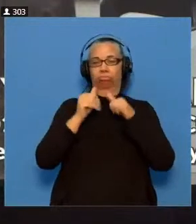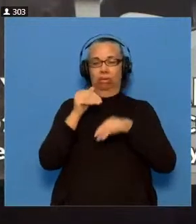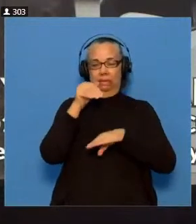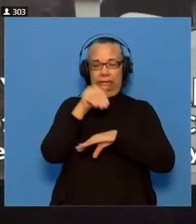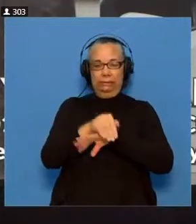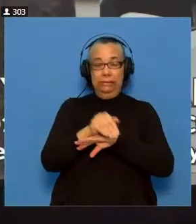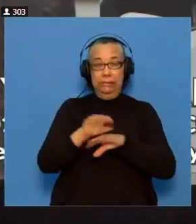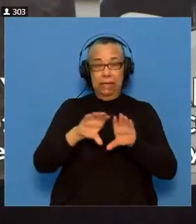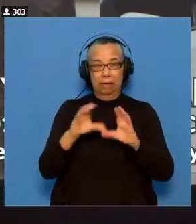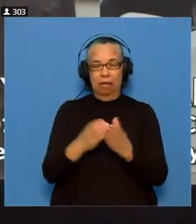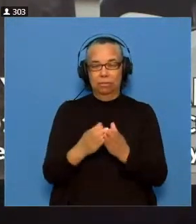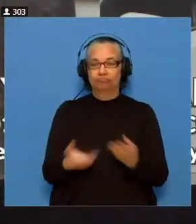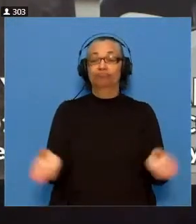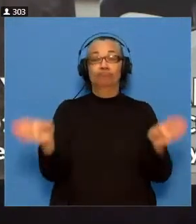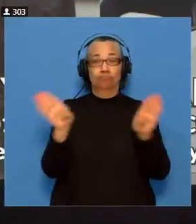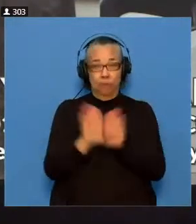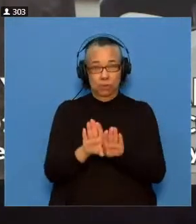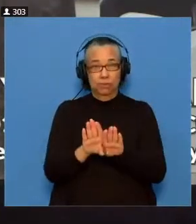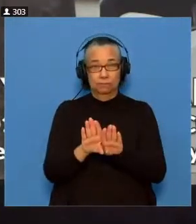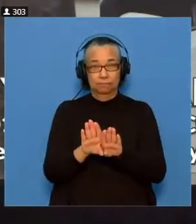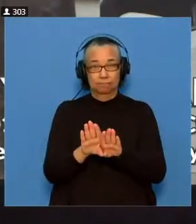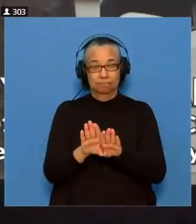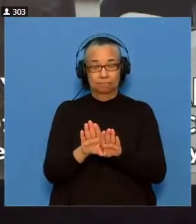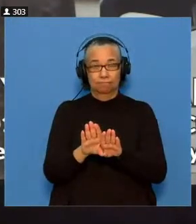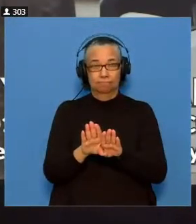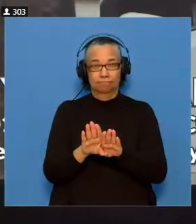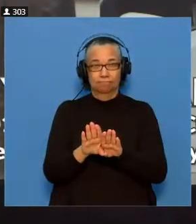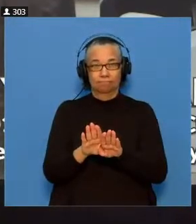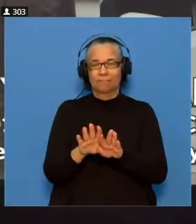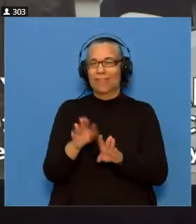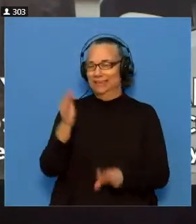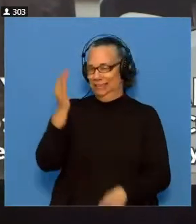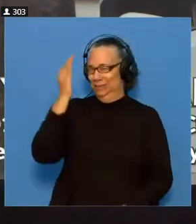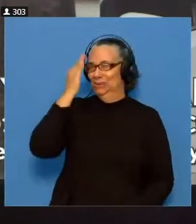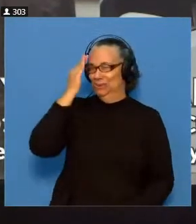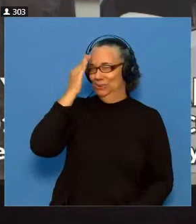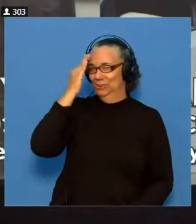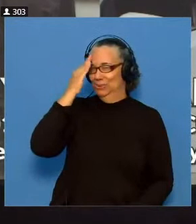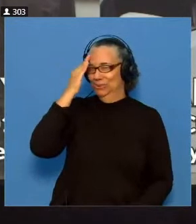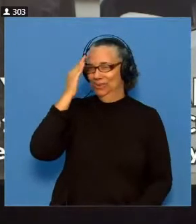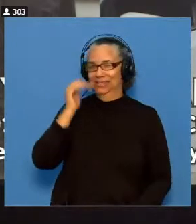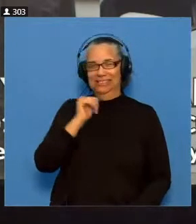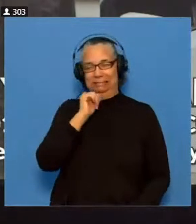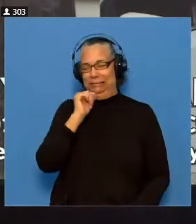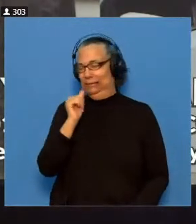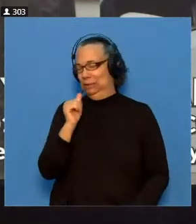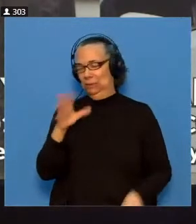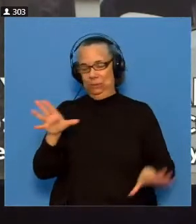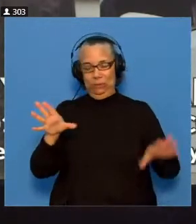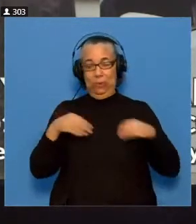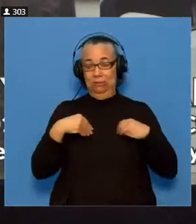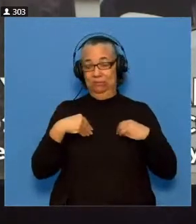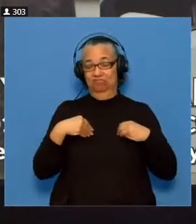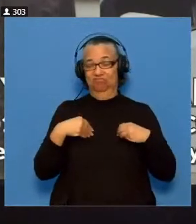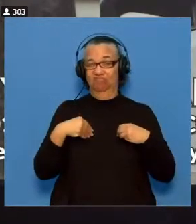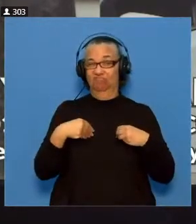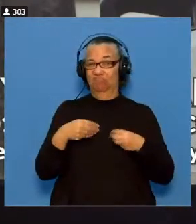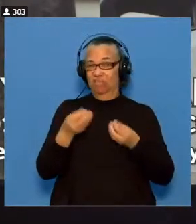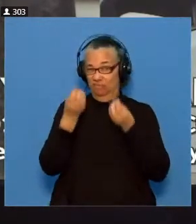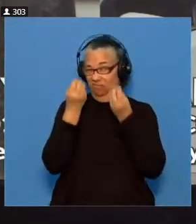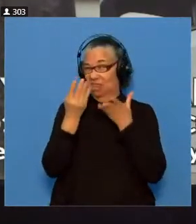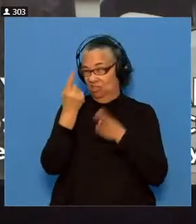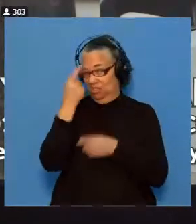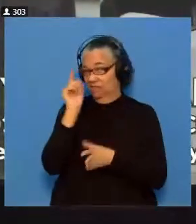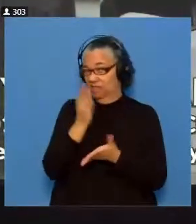will remain closed. While I know that this may not be welcome news for some, in